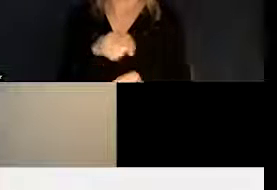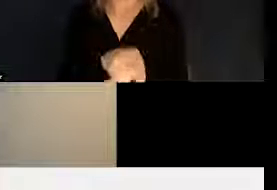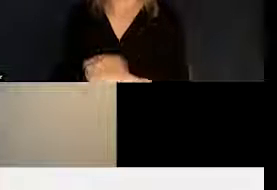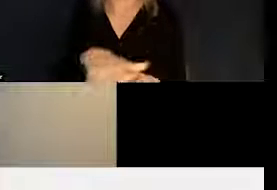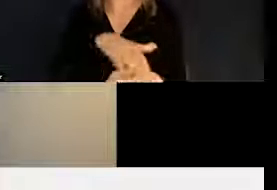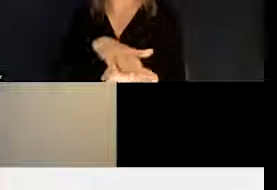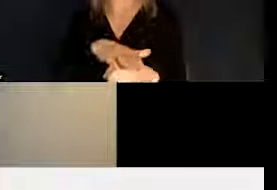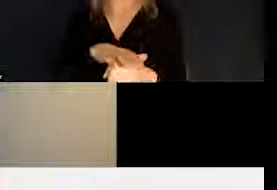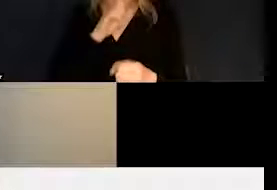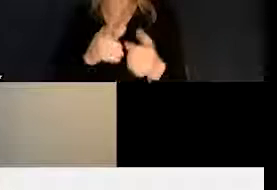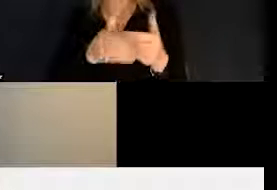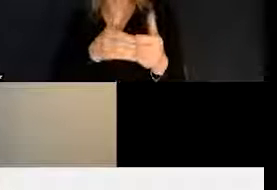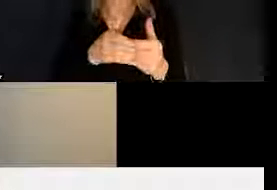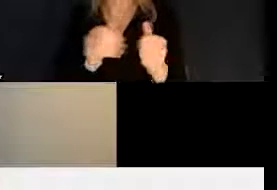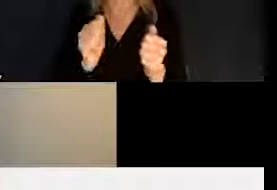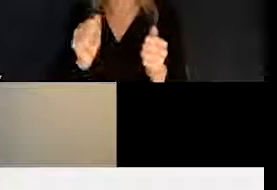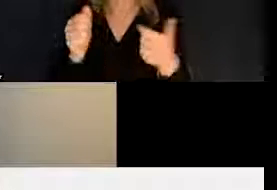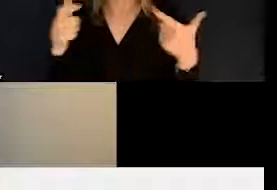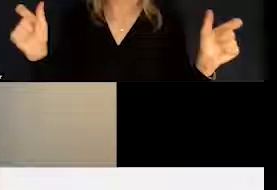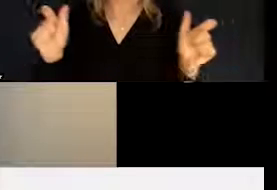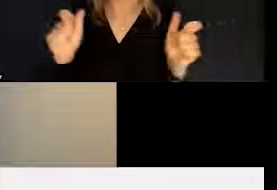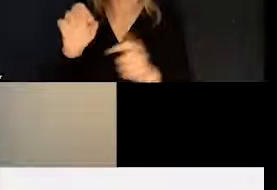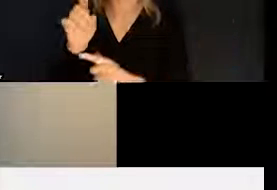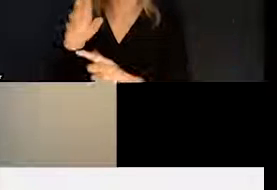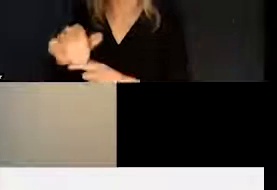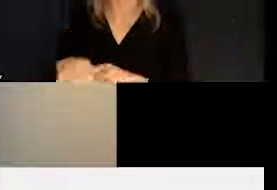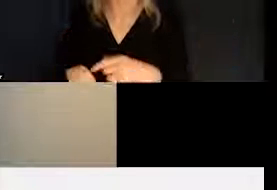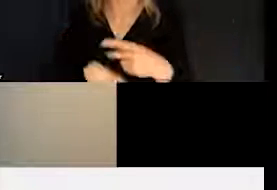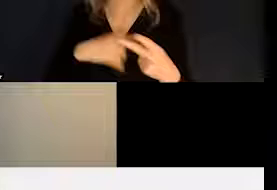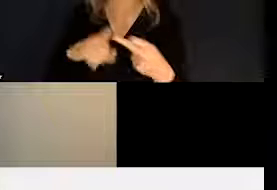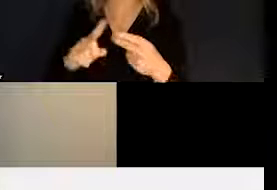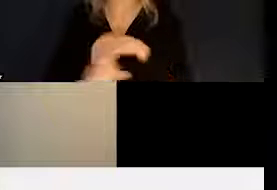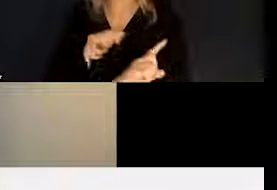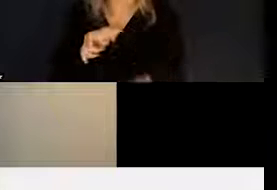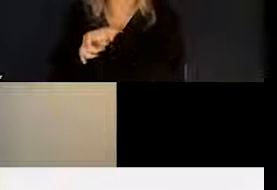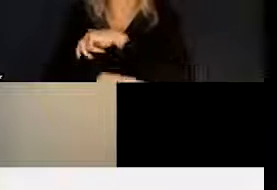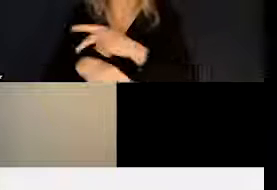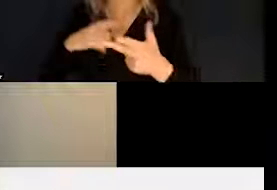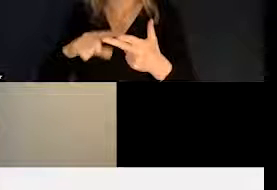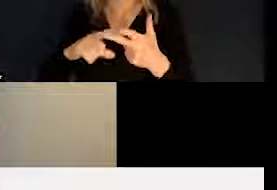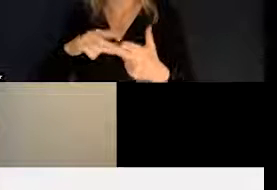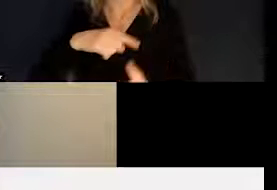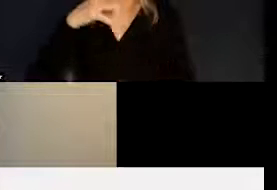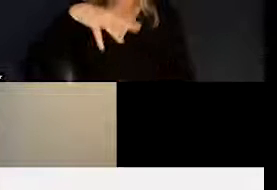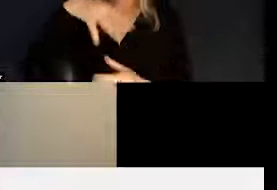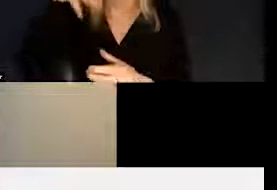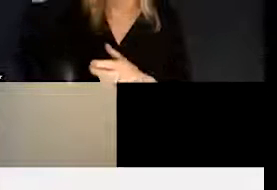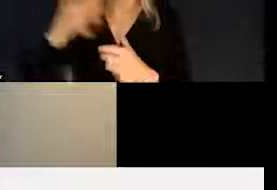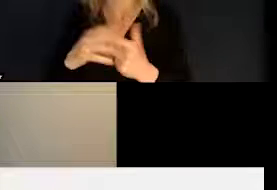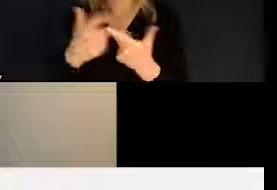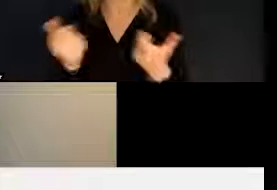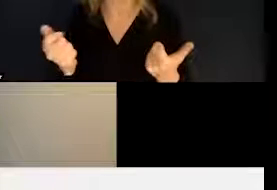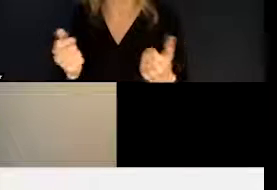oftentimes proximal to industrial sites, waste sites, pollutants, so on and so